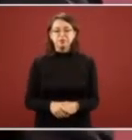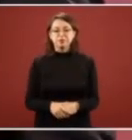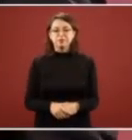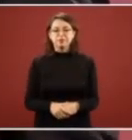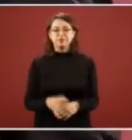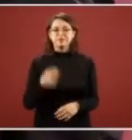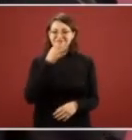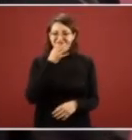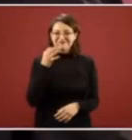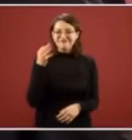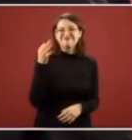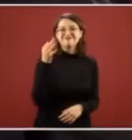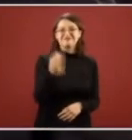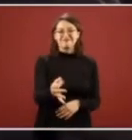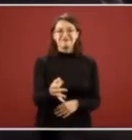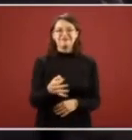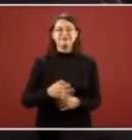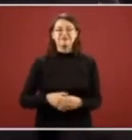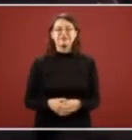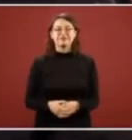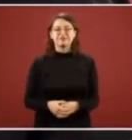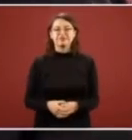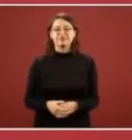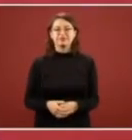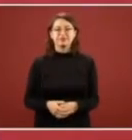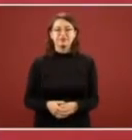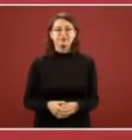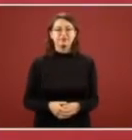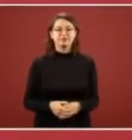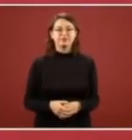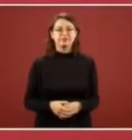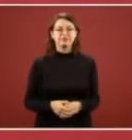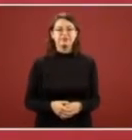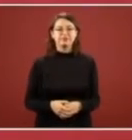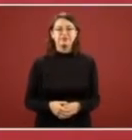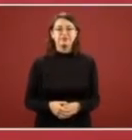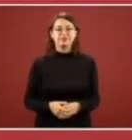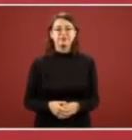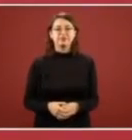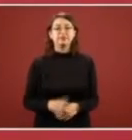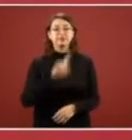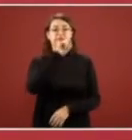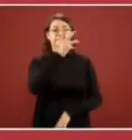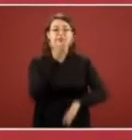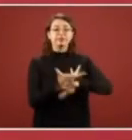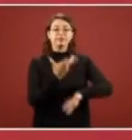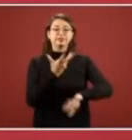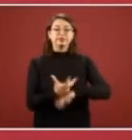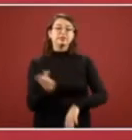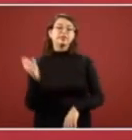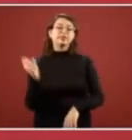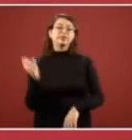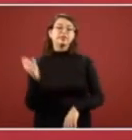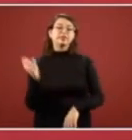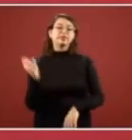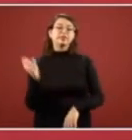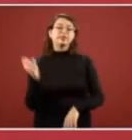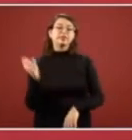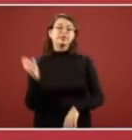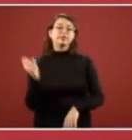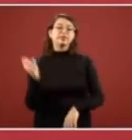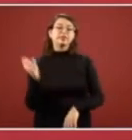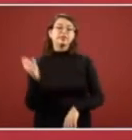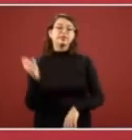por adelantado in advance es de que en el Senado de Estados Unidos se va a aprobar el tratado. That